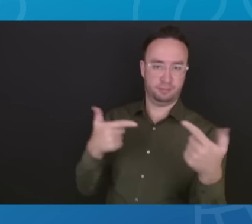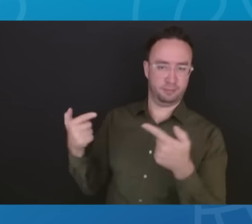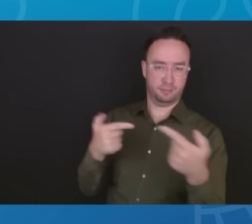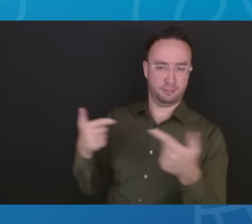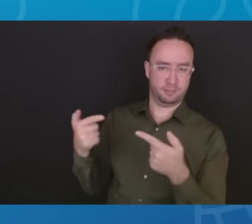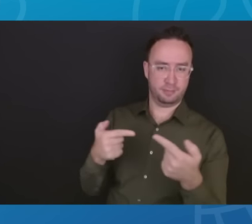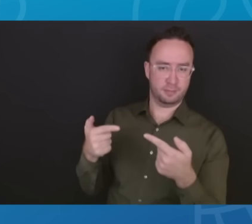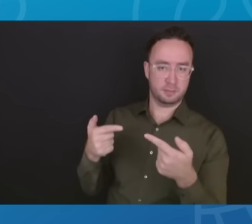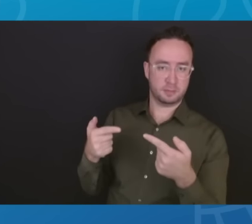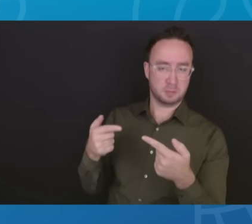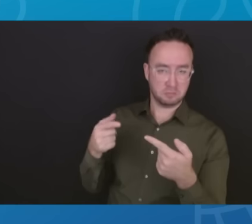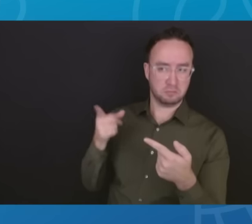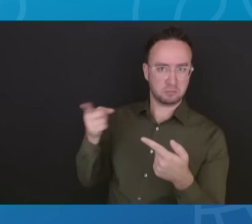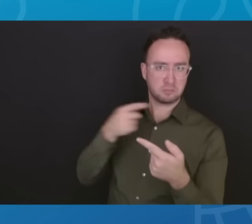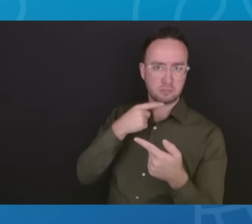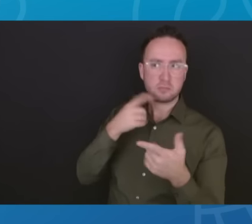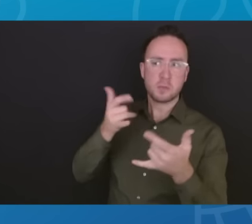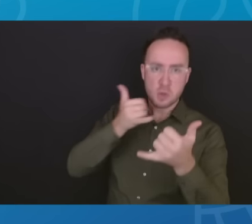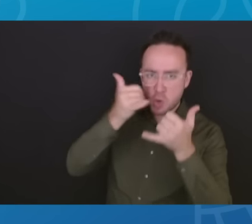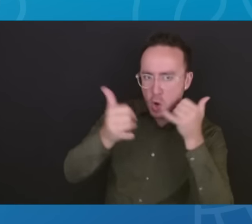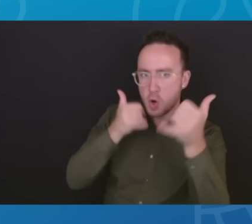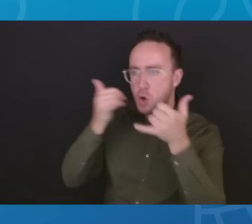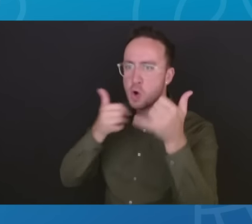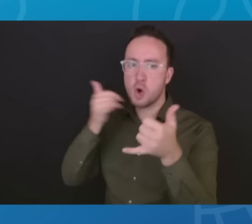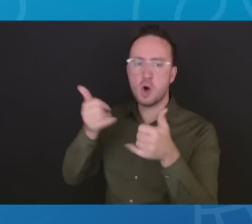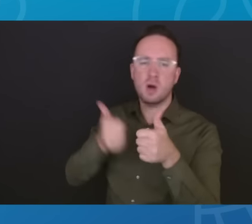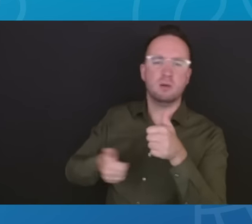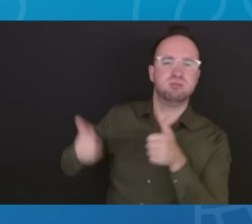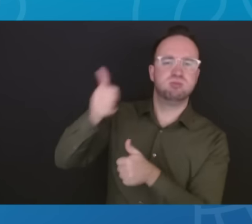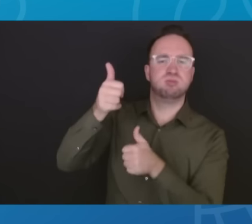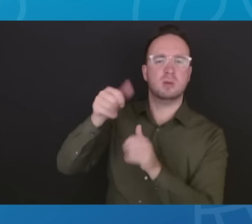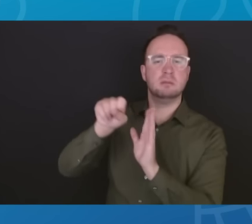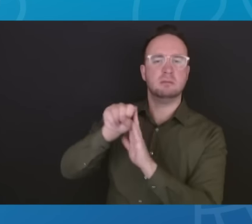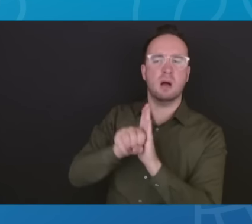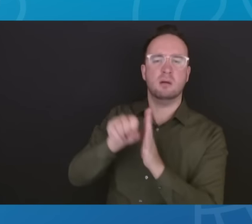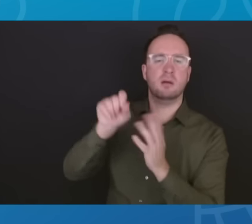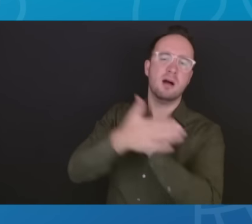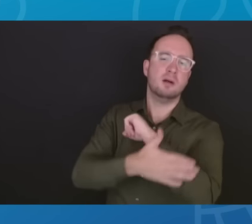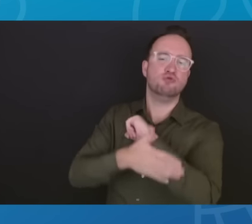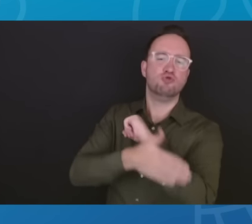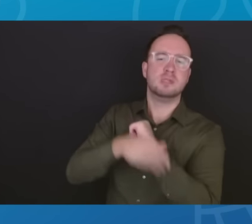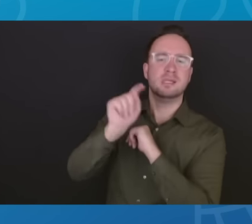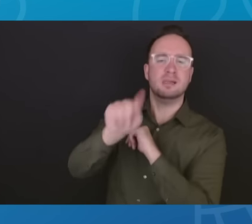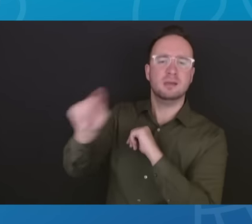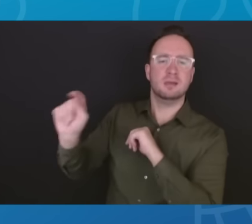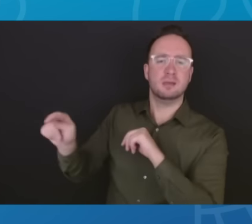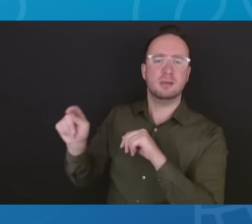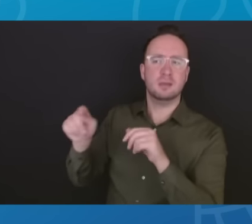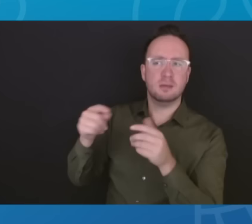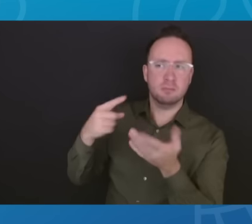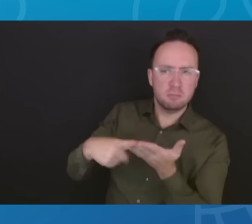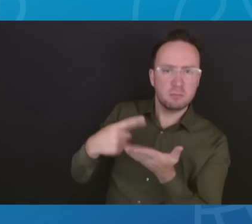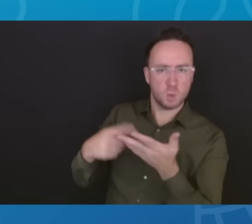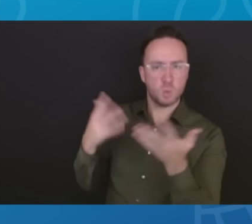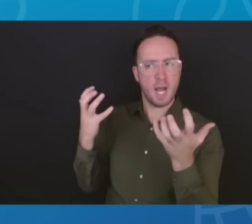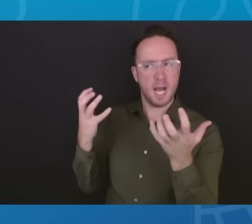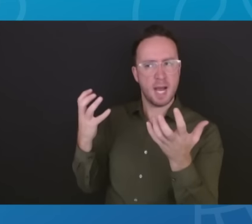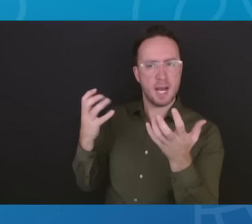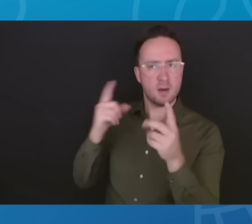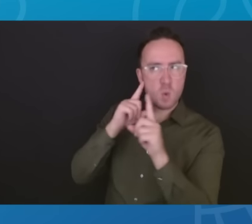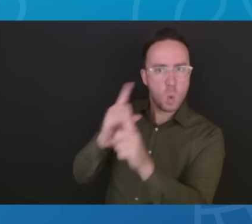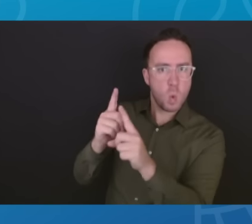that the secretary has had in recent days that are driving towards that outcome. But from the perspective of us, it